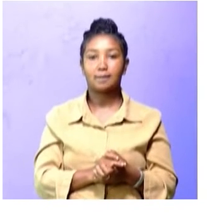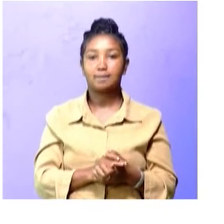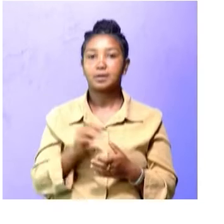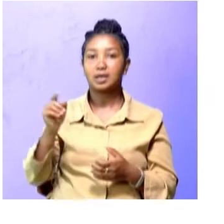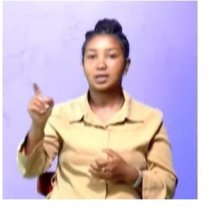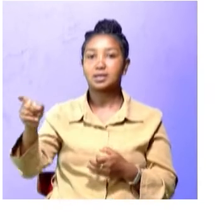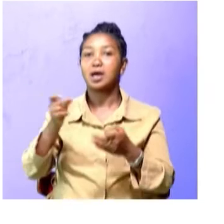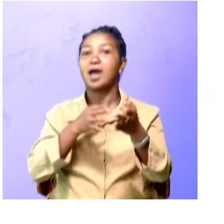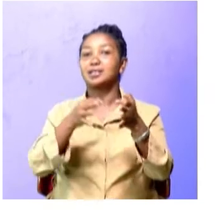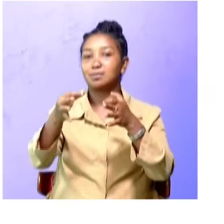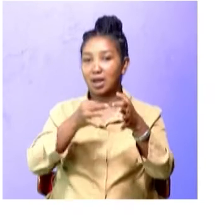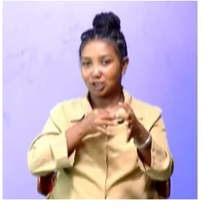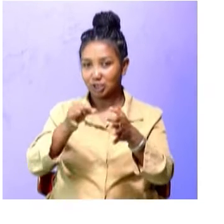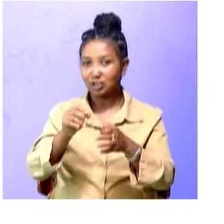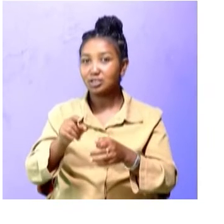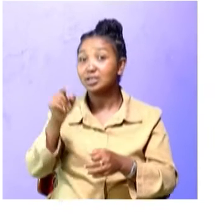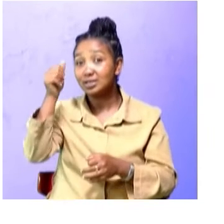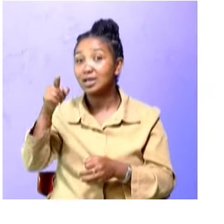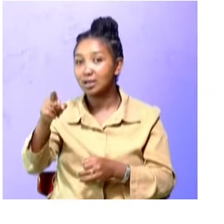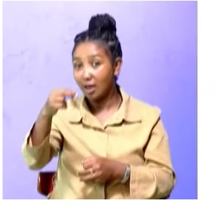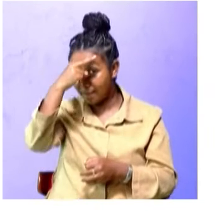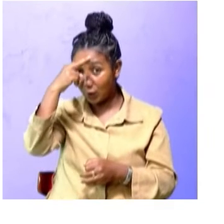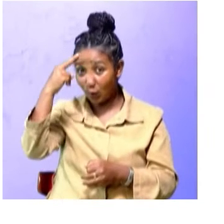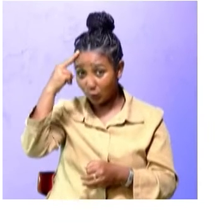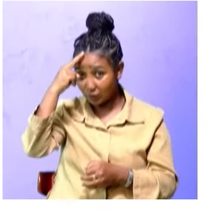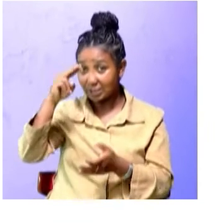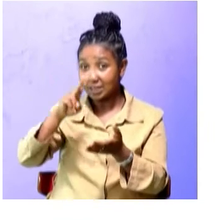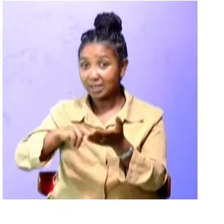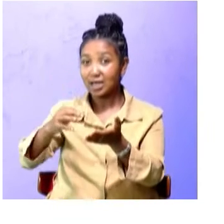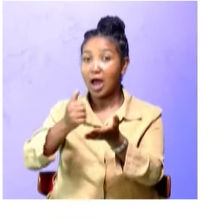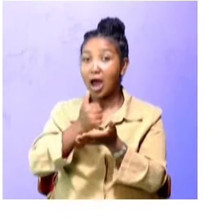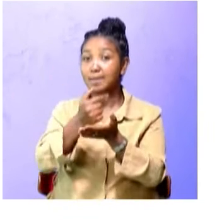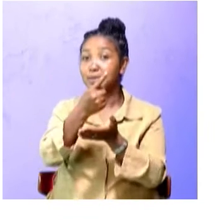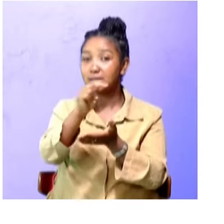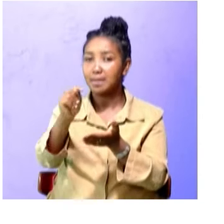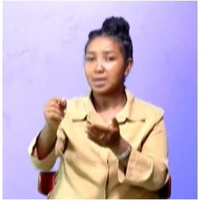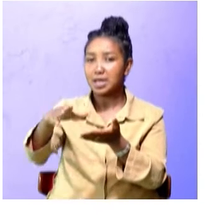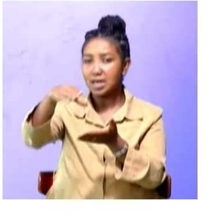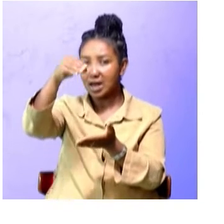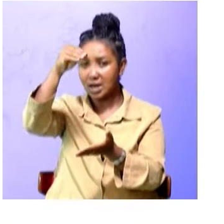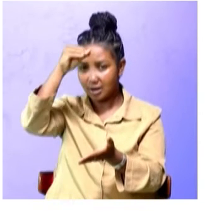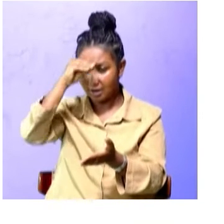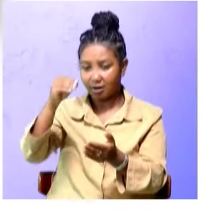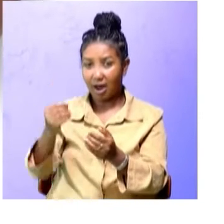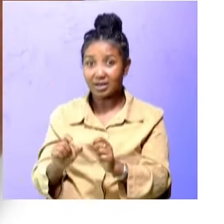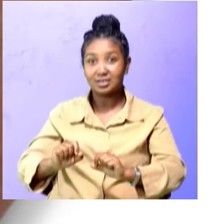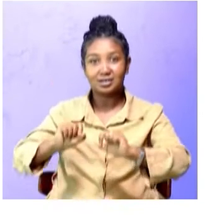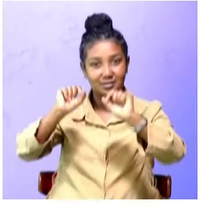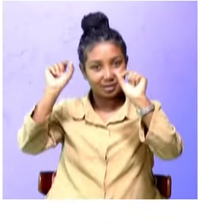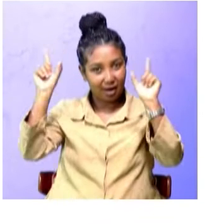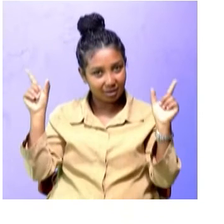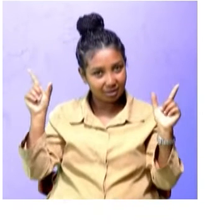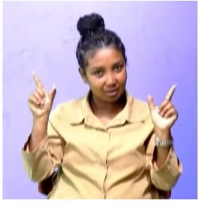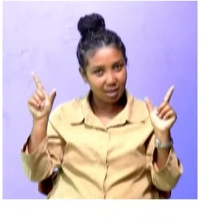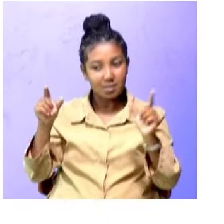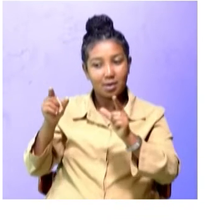Here is our explanation. He says what? Because reading helps them learn and understand. Now,